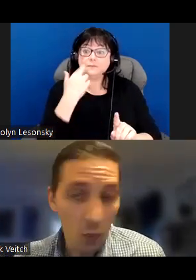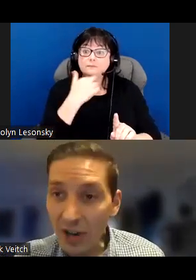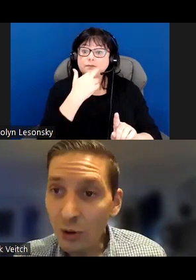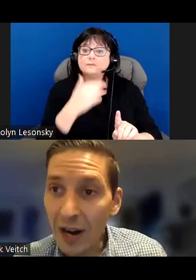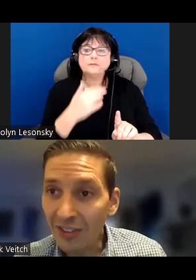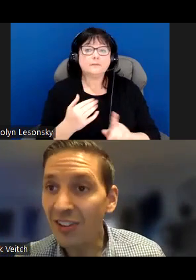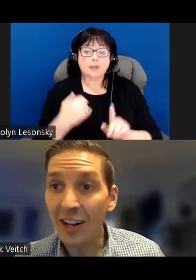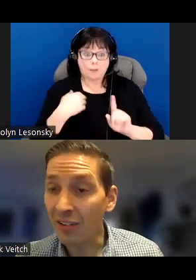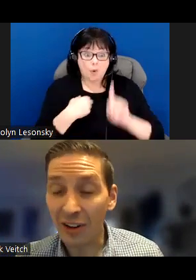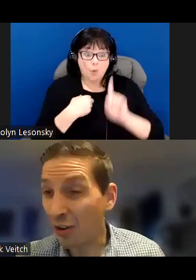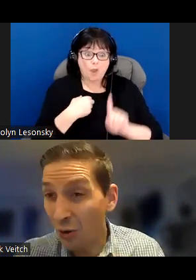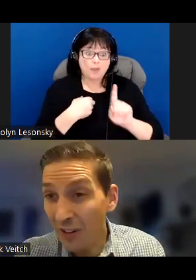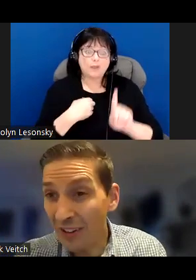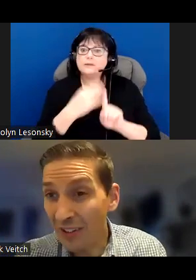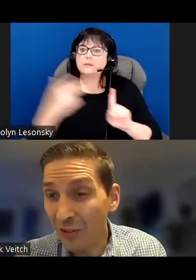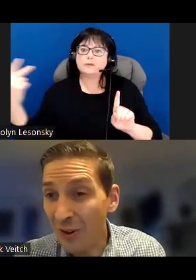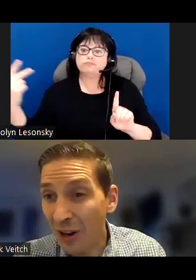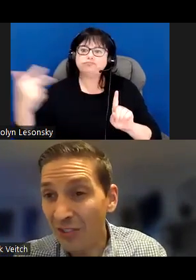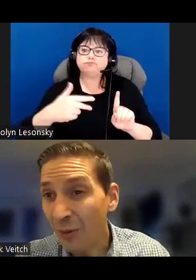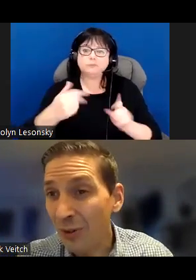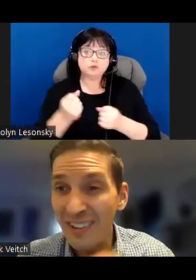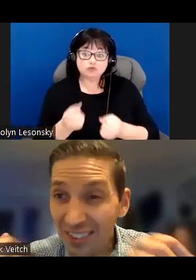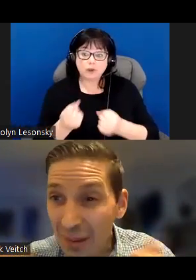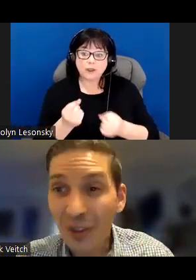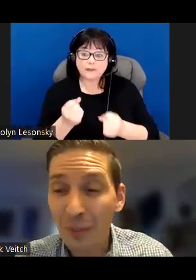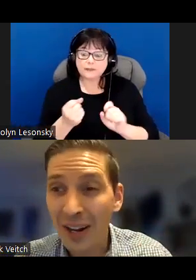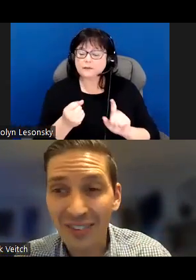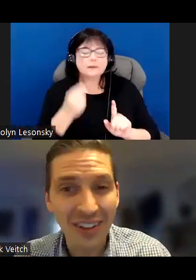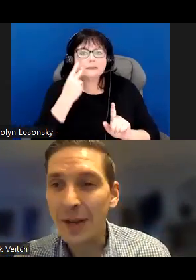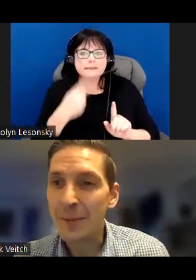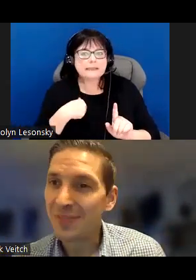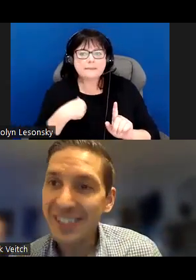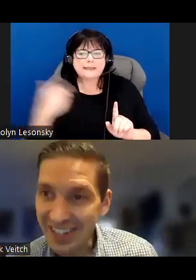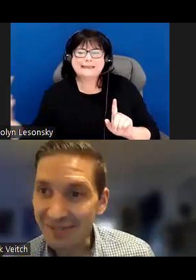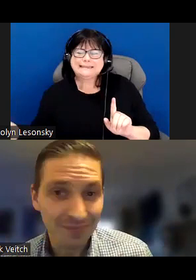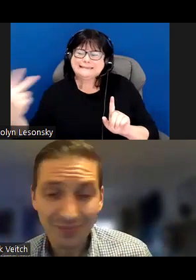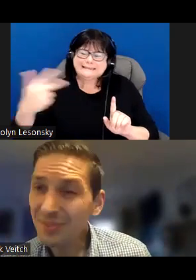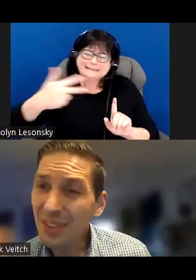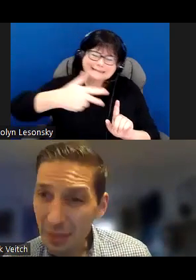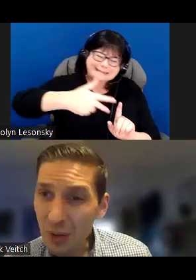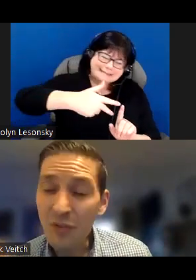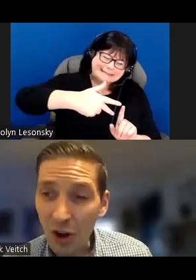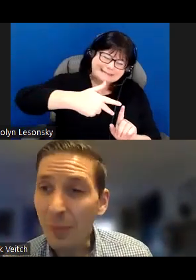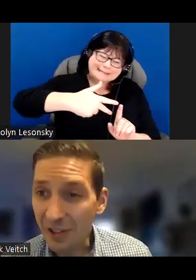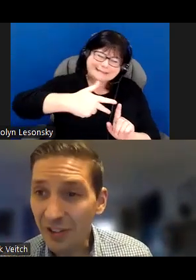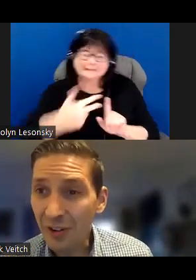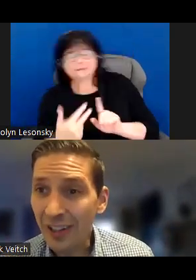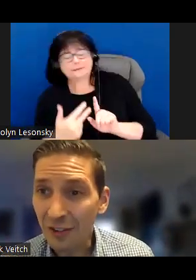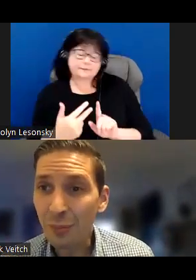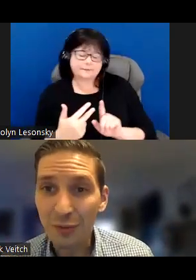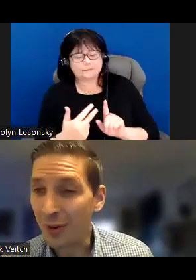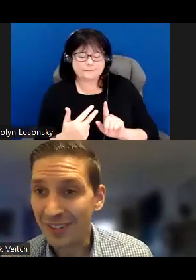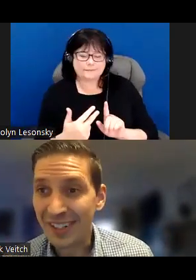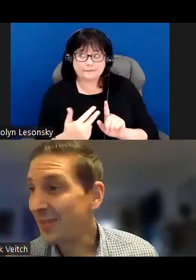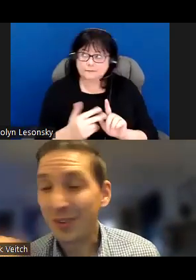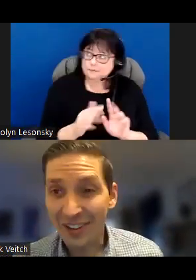fast, way too recklessly. They don't see me crossing the road. They slam on their brakes. Again, I think we've all been in a scenario